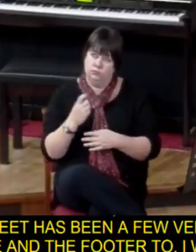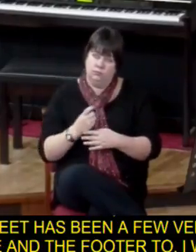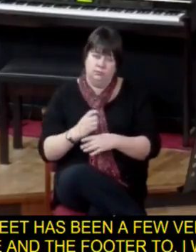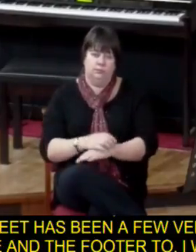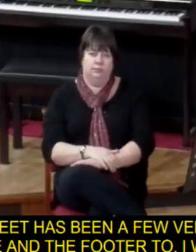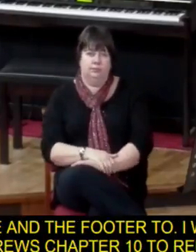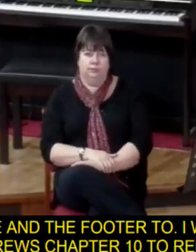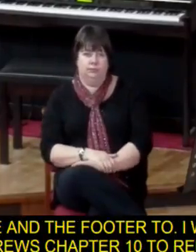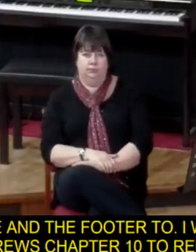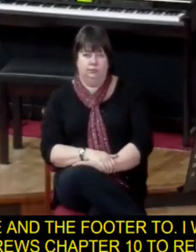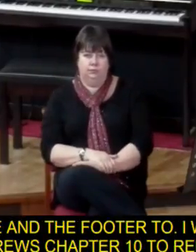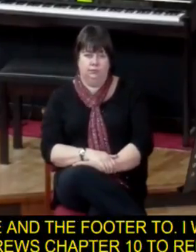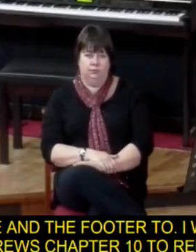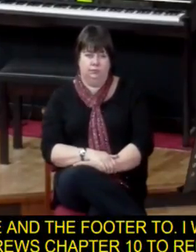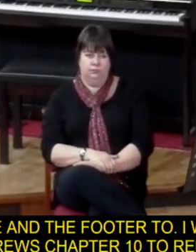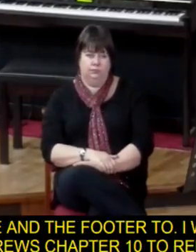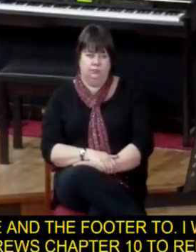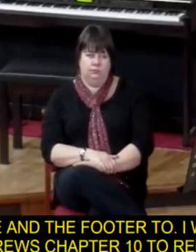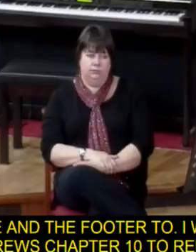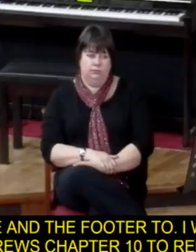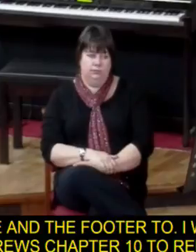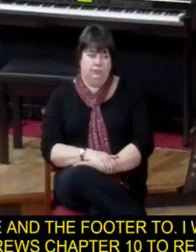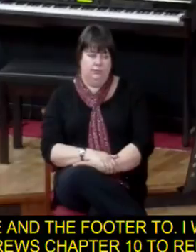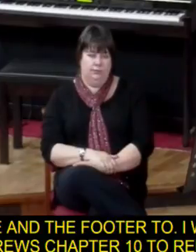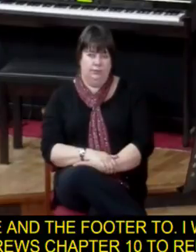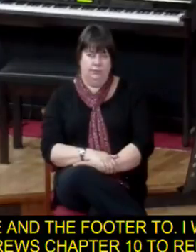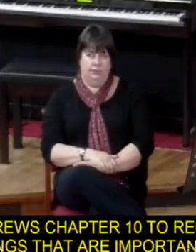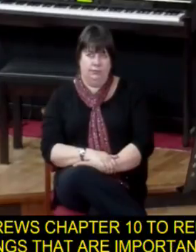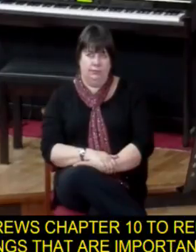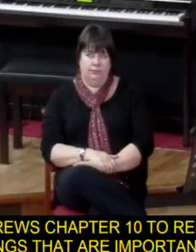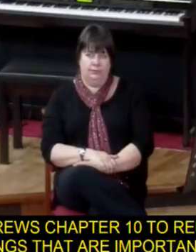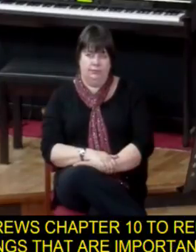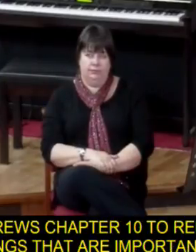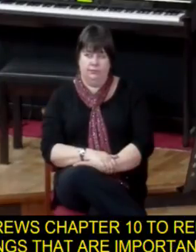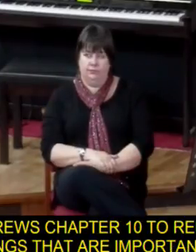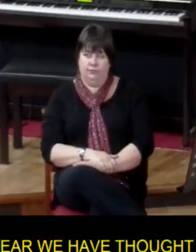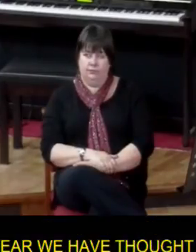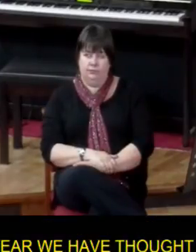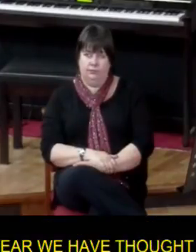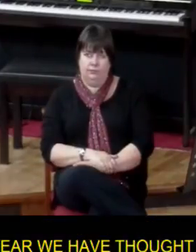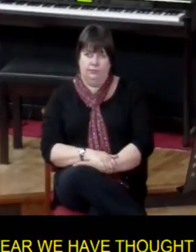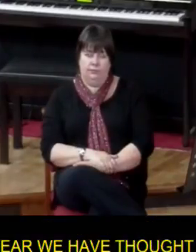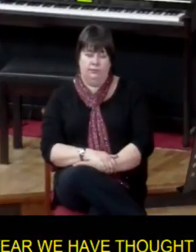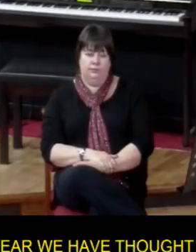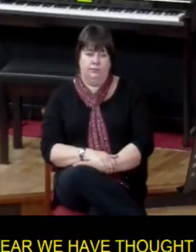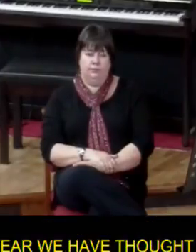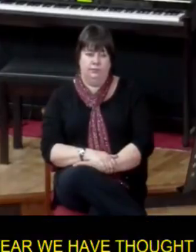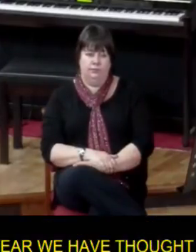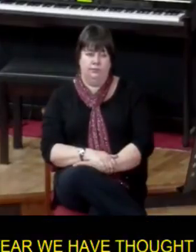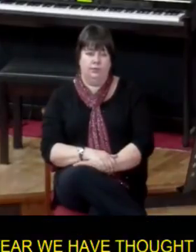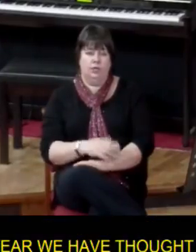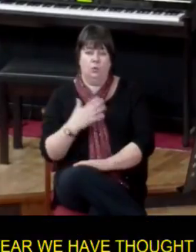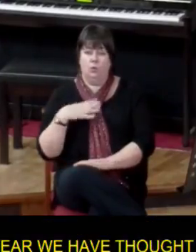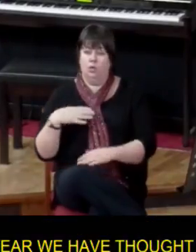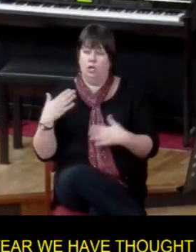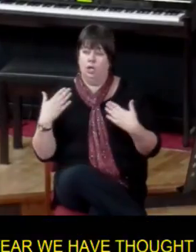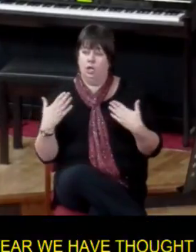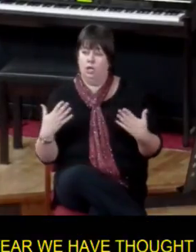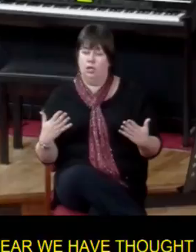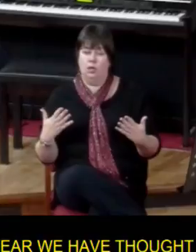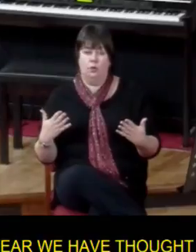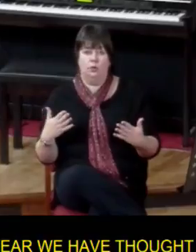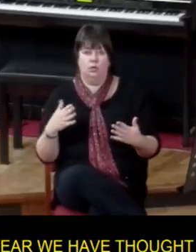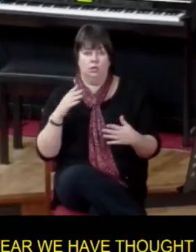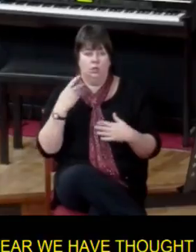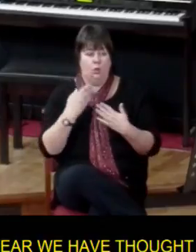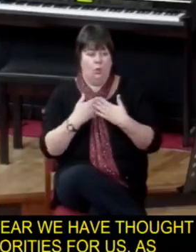Some of that will be unpacked as we go on through our service this morning. Let's join our voices together in